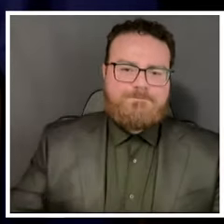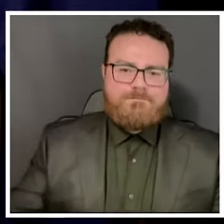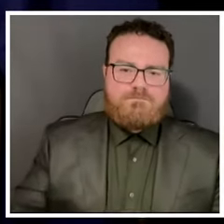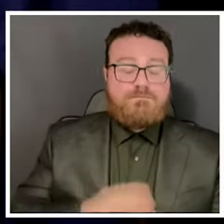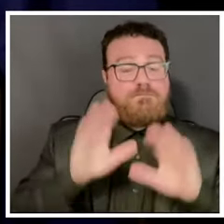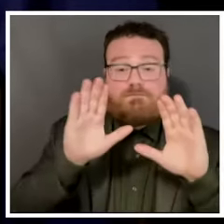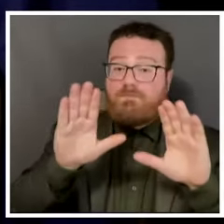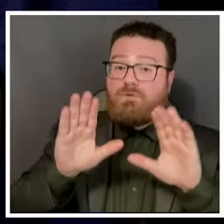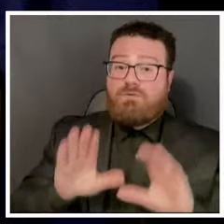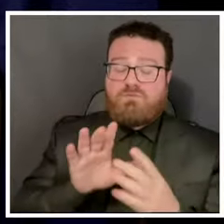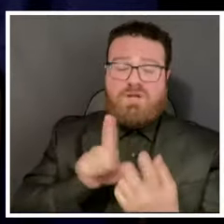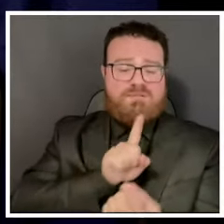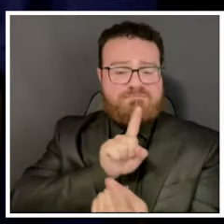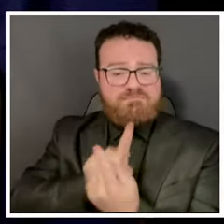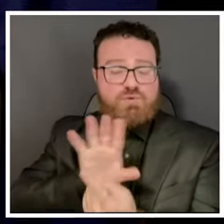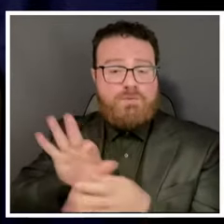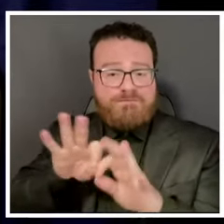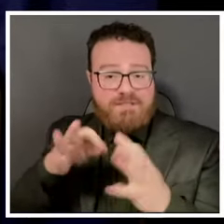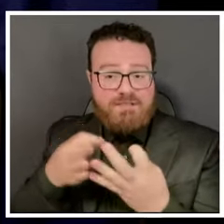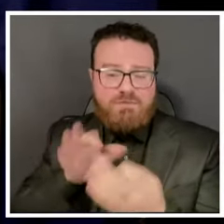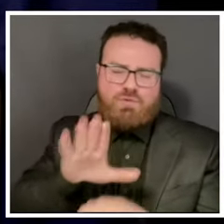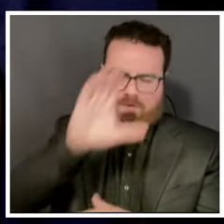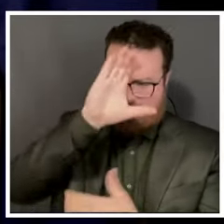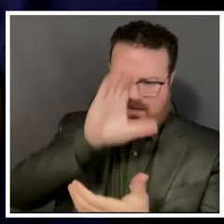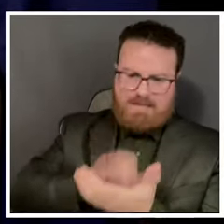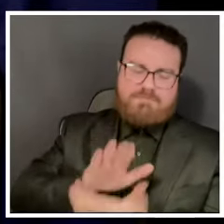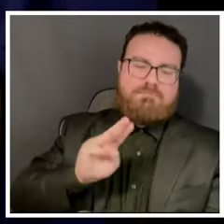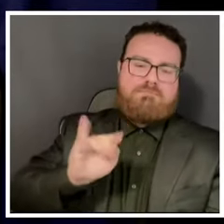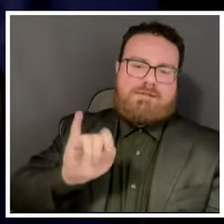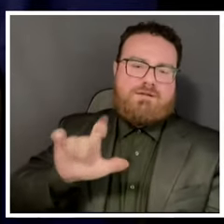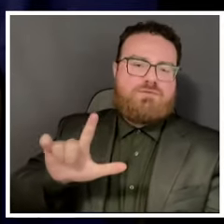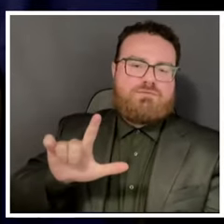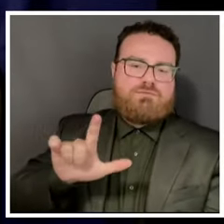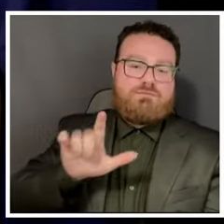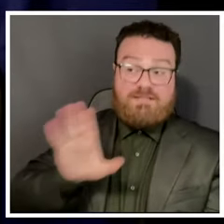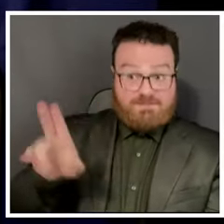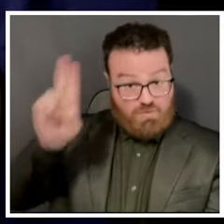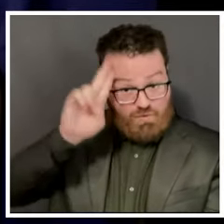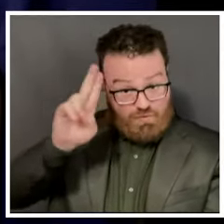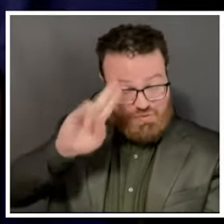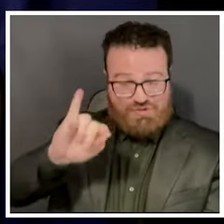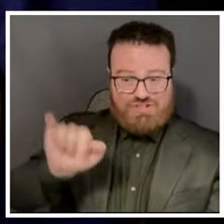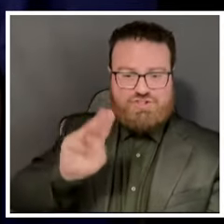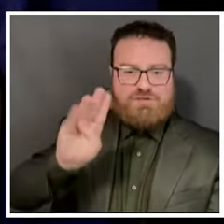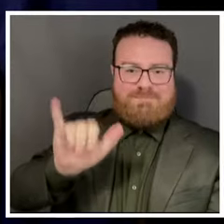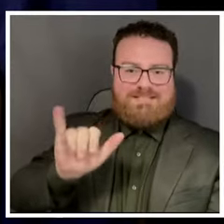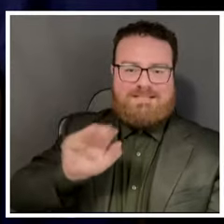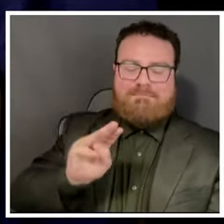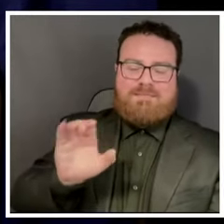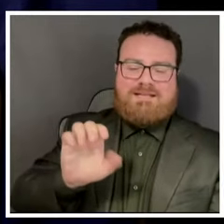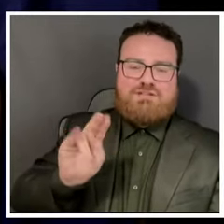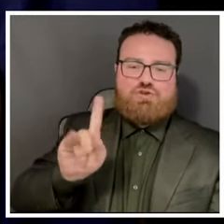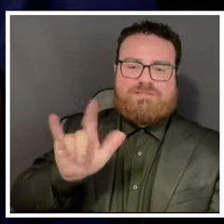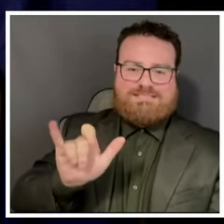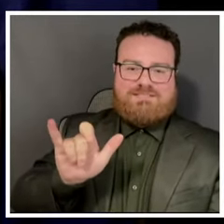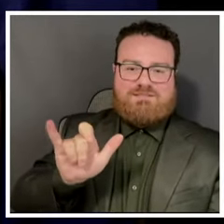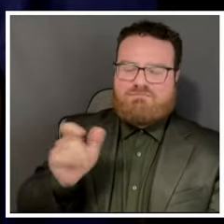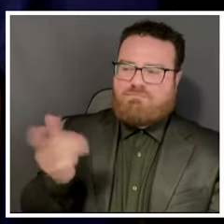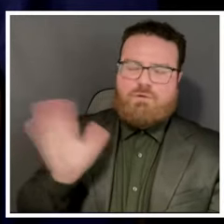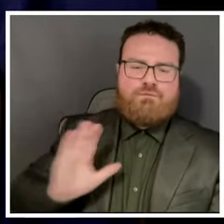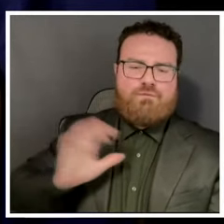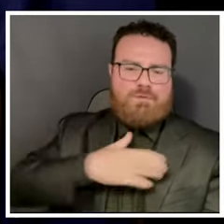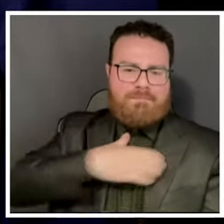Including your husband, Michael, whose uncle, Jimmy McNulty, was the former mayor and grew up with me in Scranton,